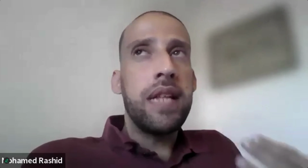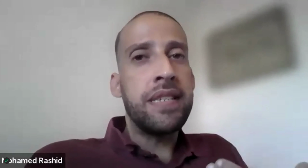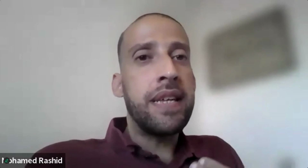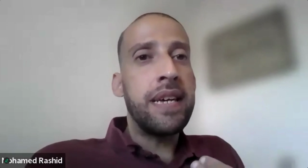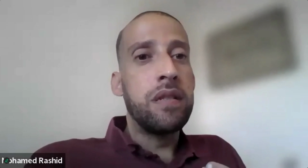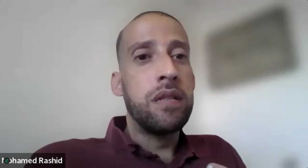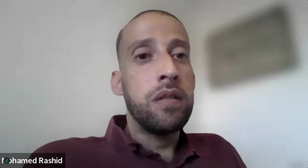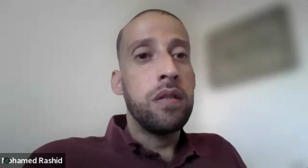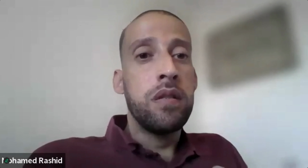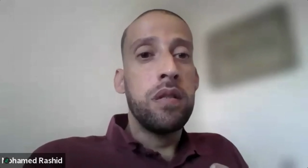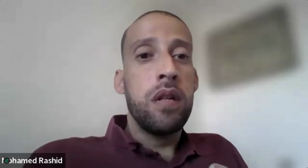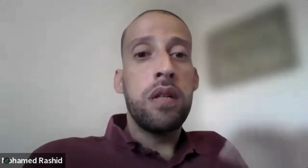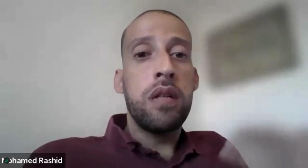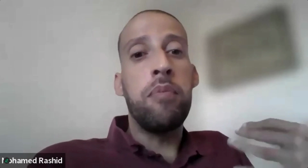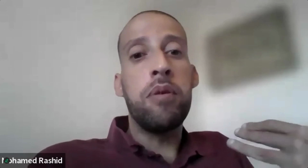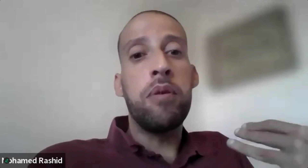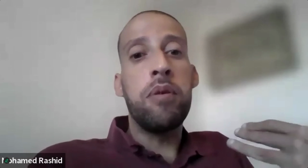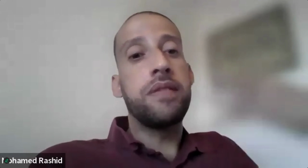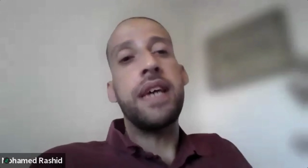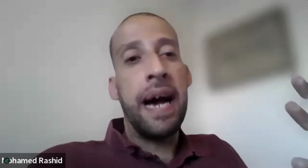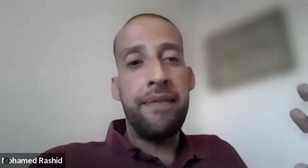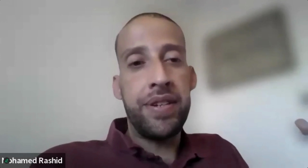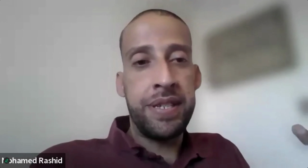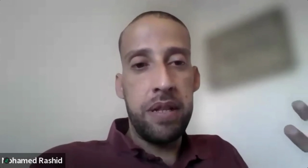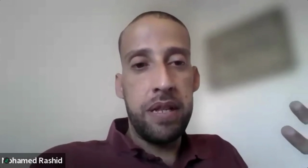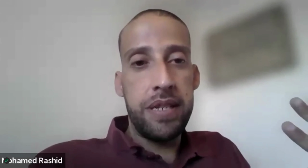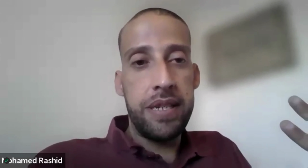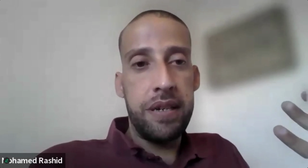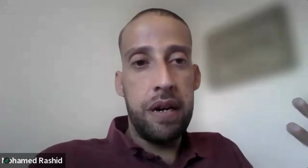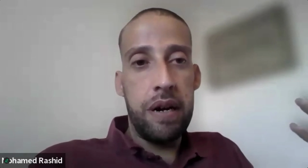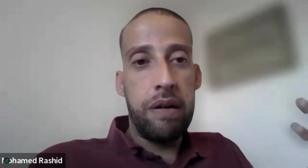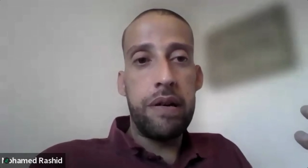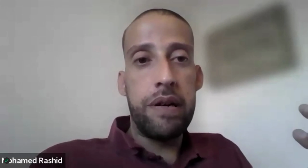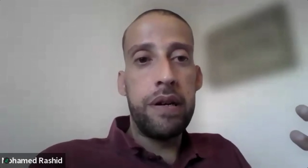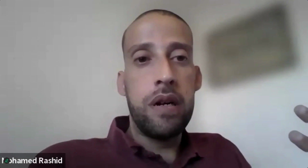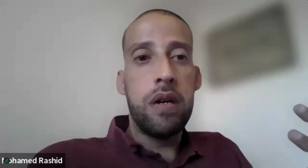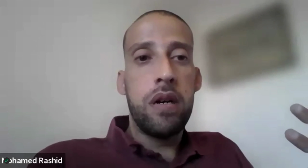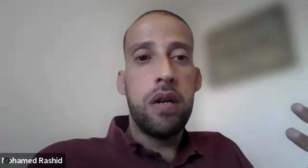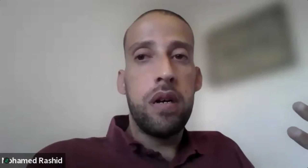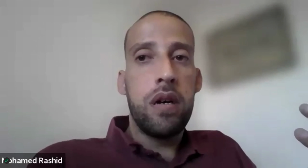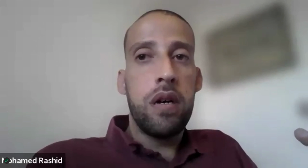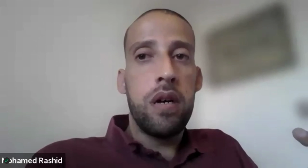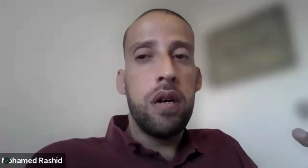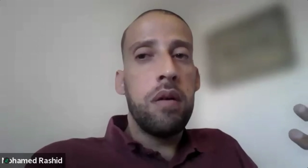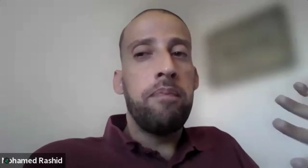paid less than someone that doesn't have a disability or